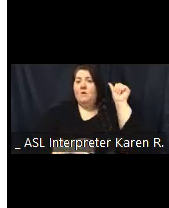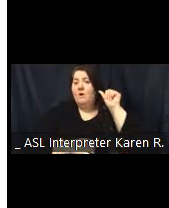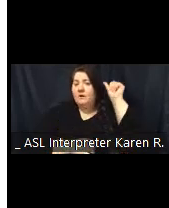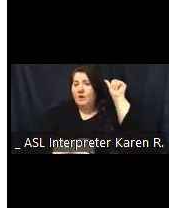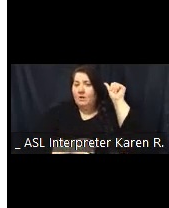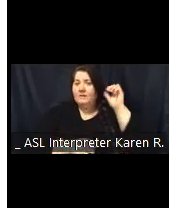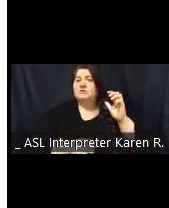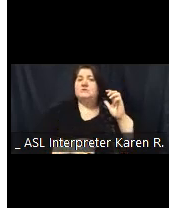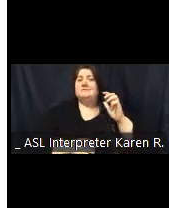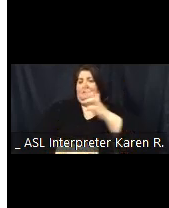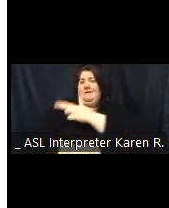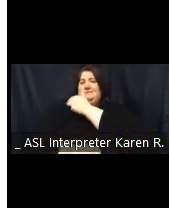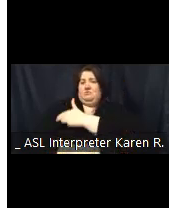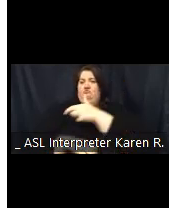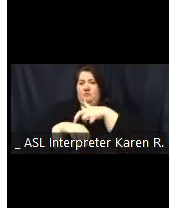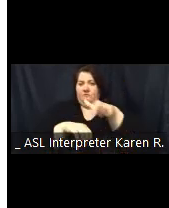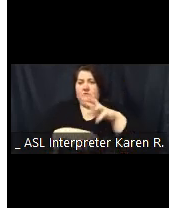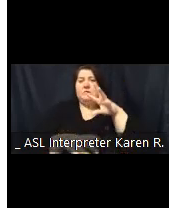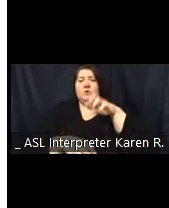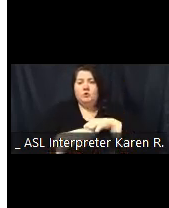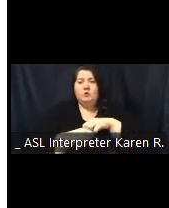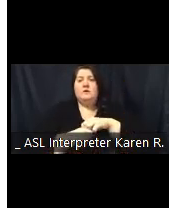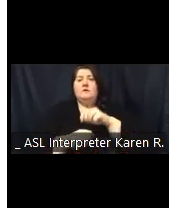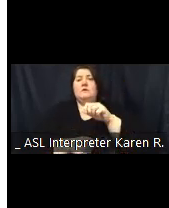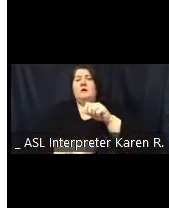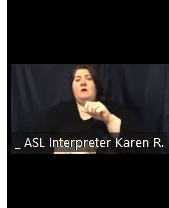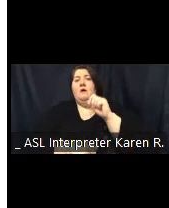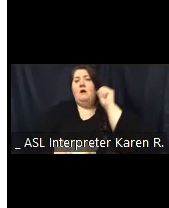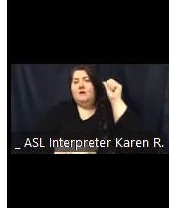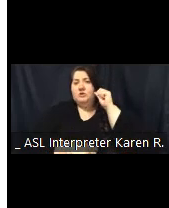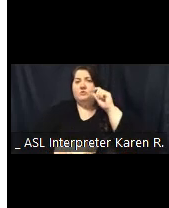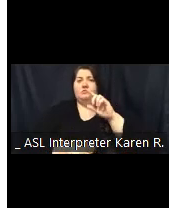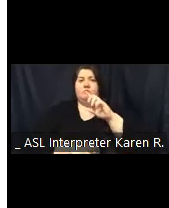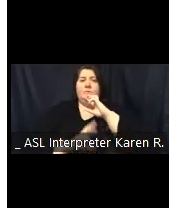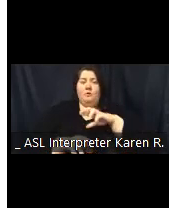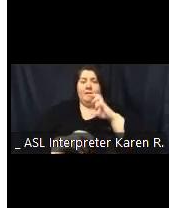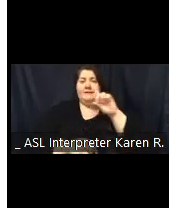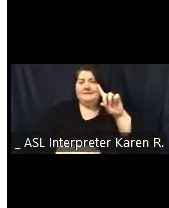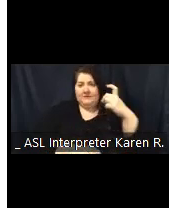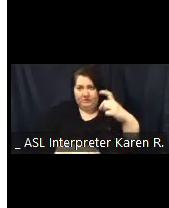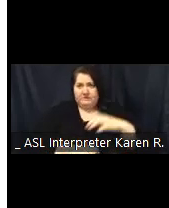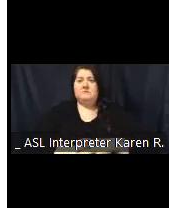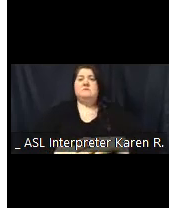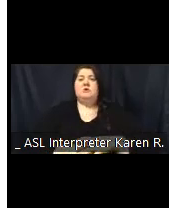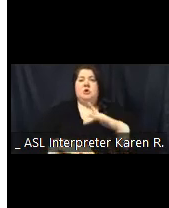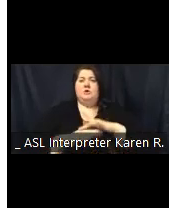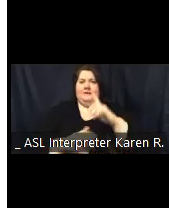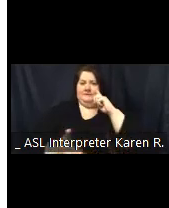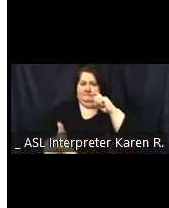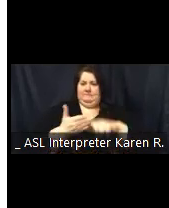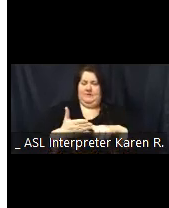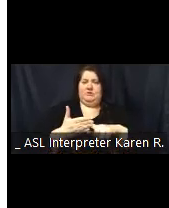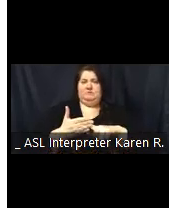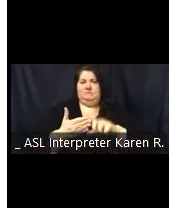hospital refers, including audiology report and diagnosis, using early hearing detection, diagnosis, and intervention, or